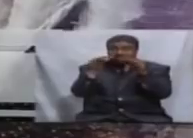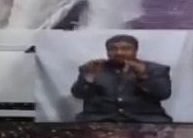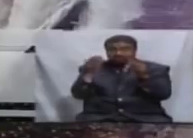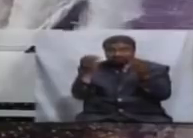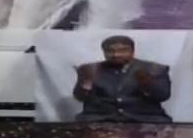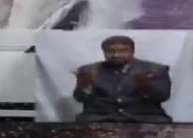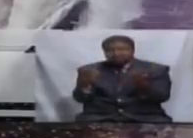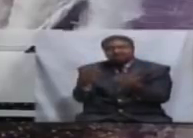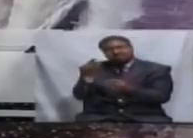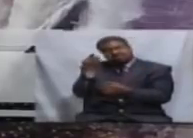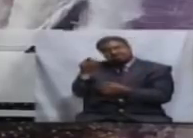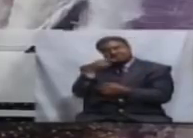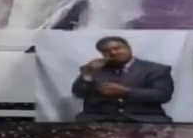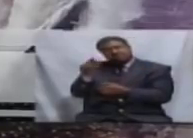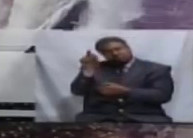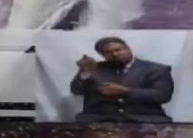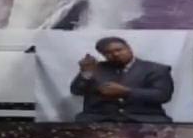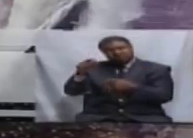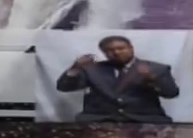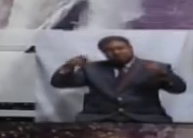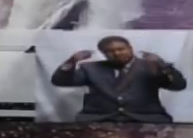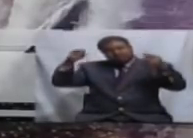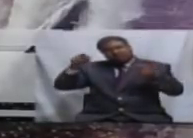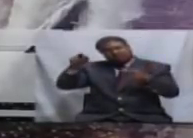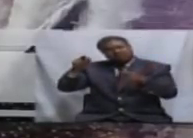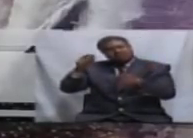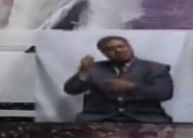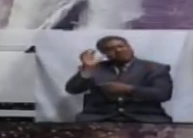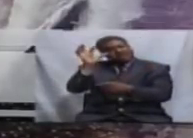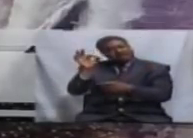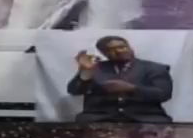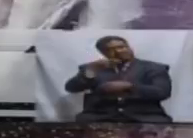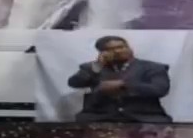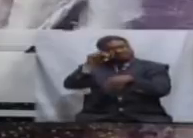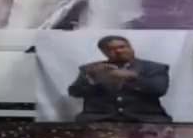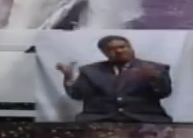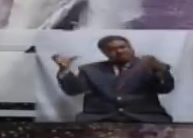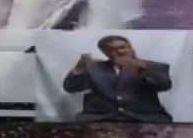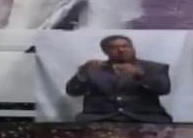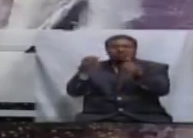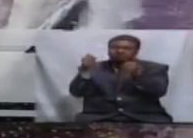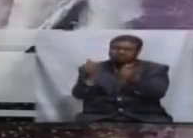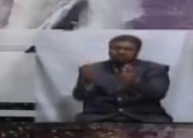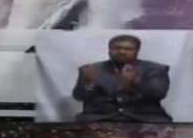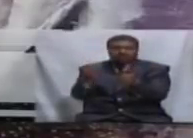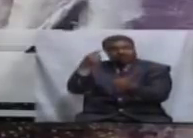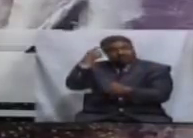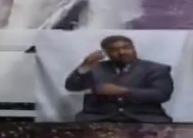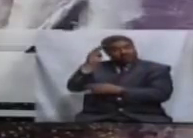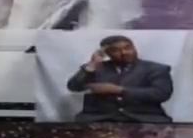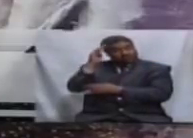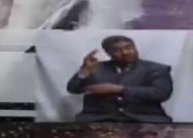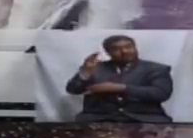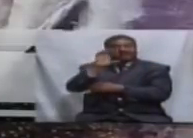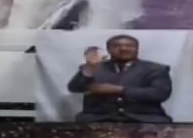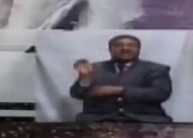has also hailed Mr. Xi for the successful holding of the 19th National Congress of the Communist Party of China. The